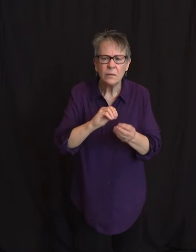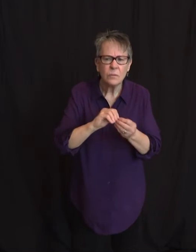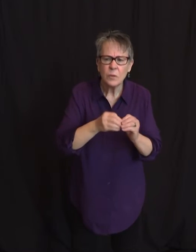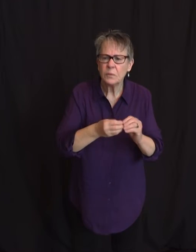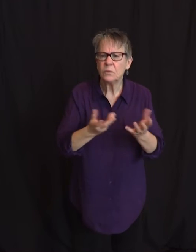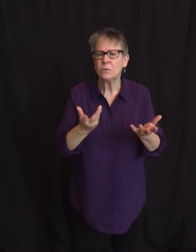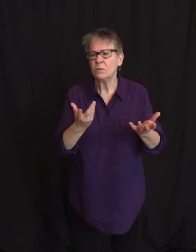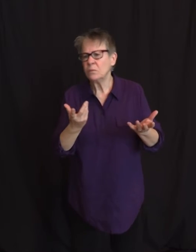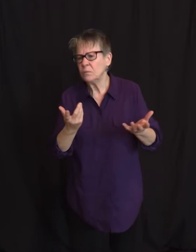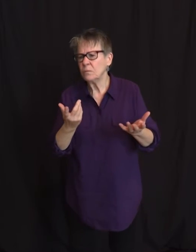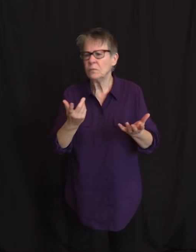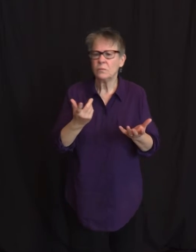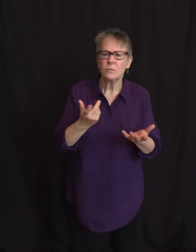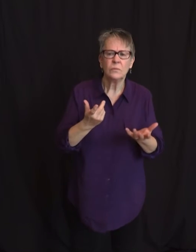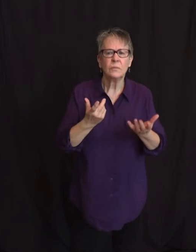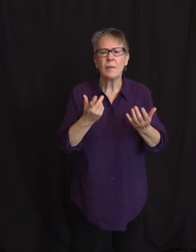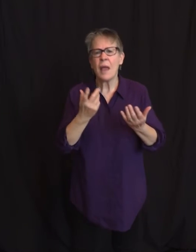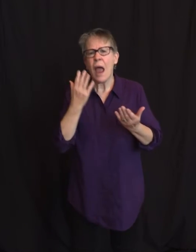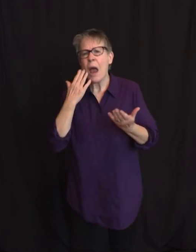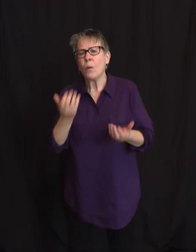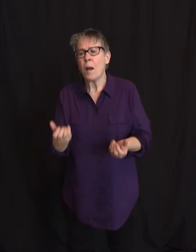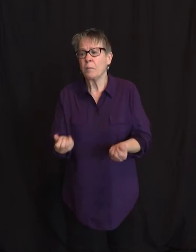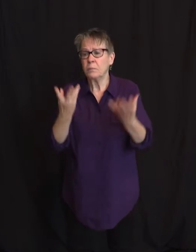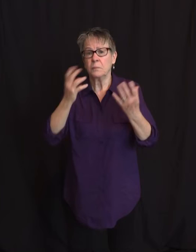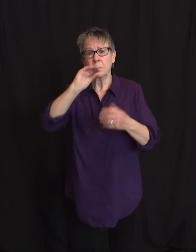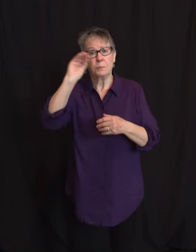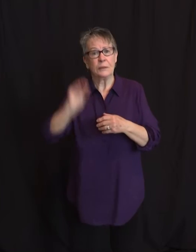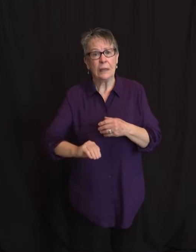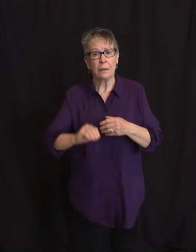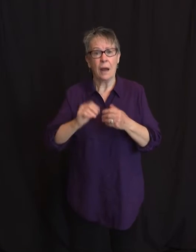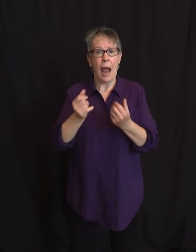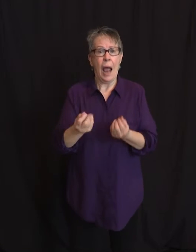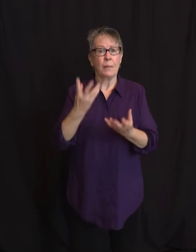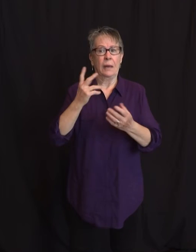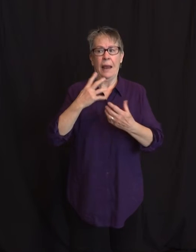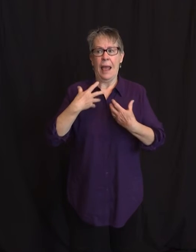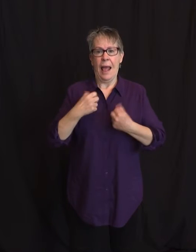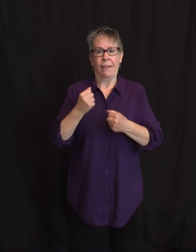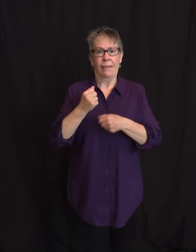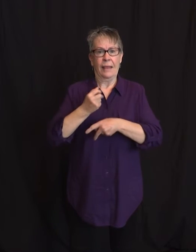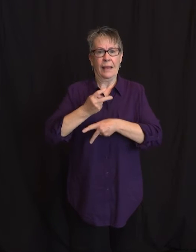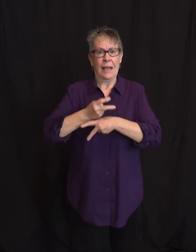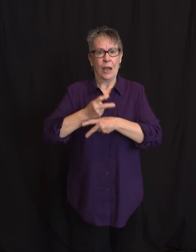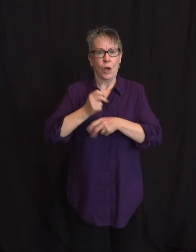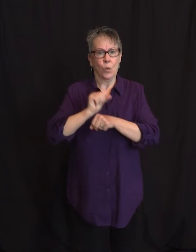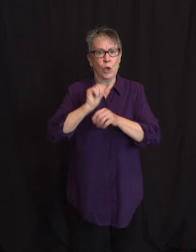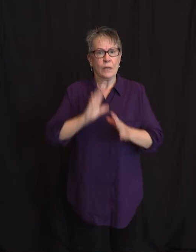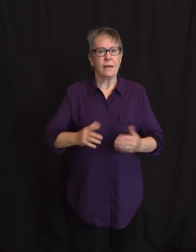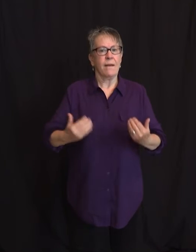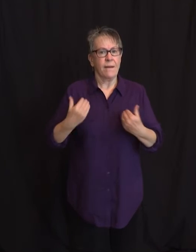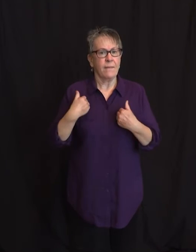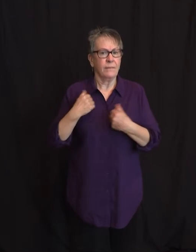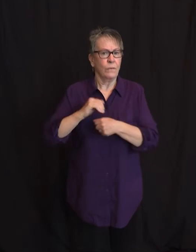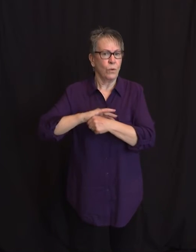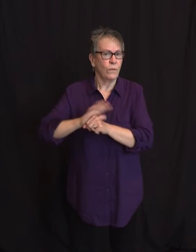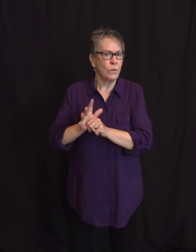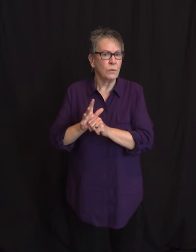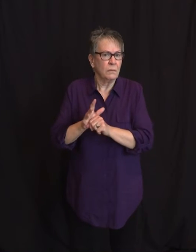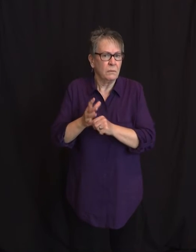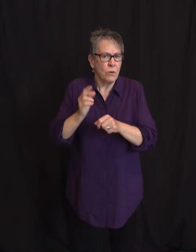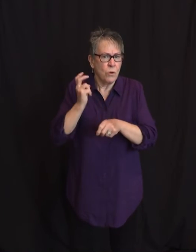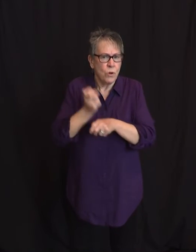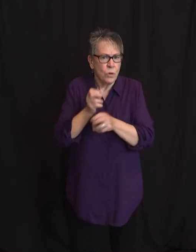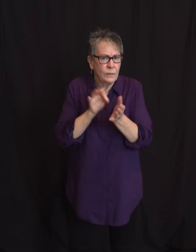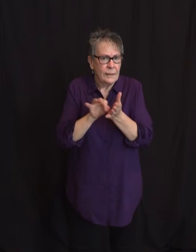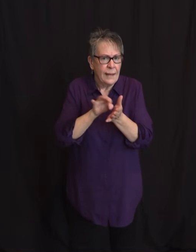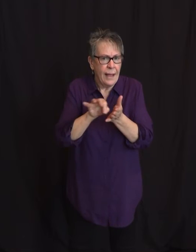not. May I say one other thing? The number associated with that, which we hit earlier, that I think does